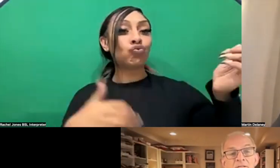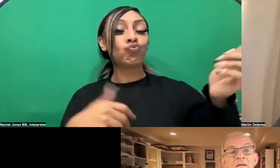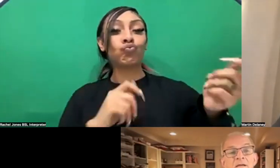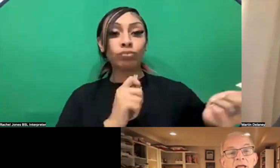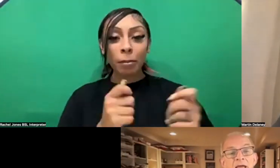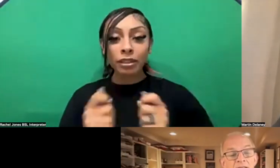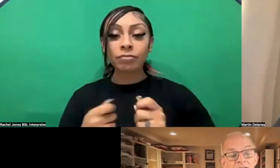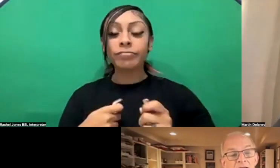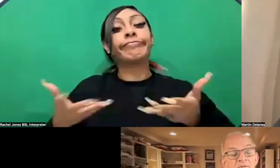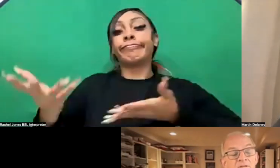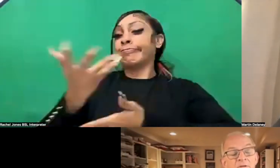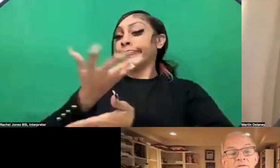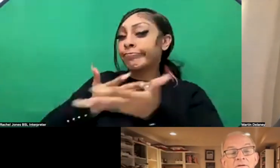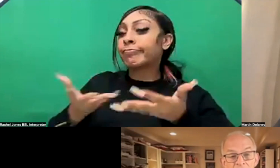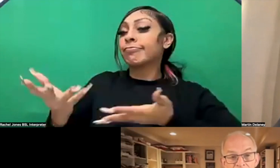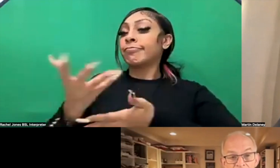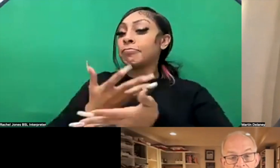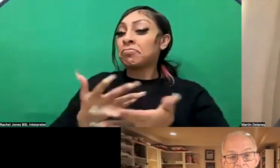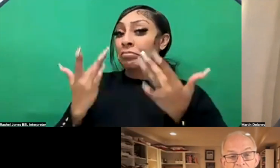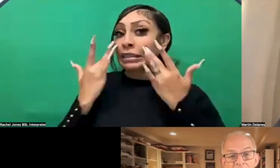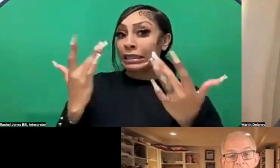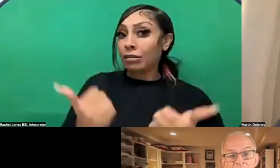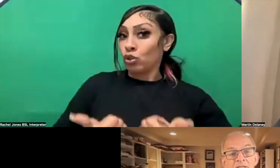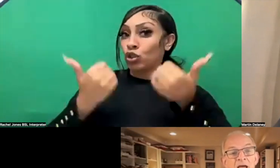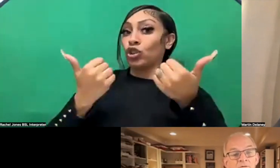discussions, and it seemed to be a very good fit